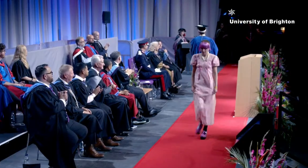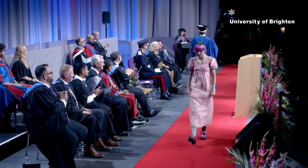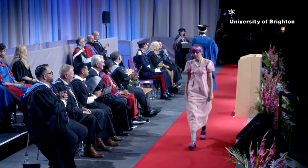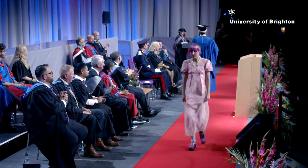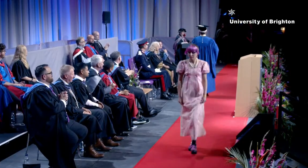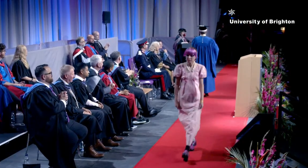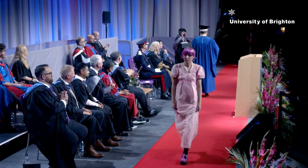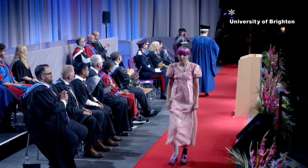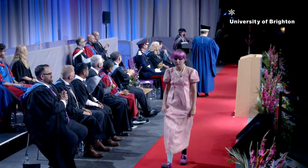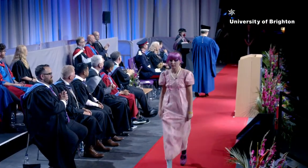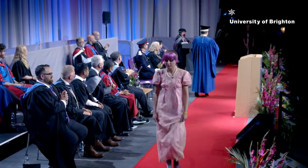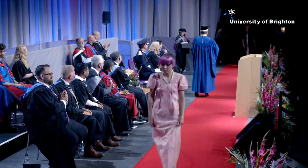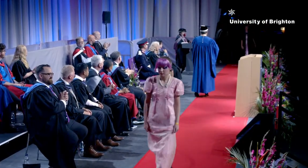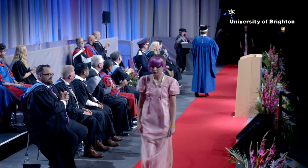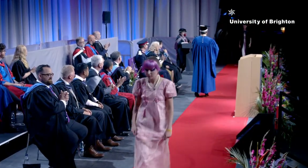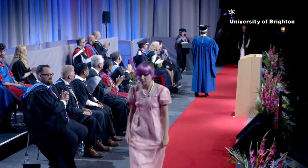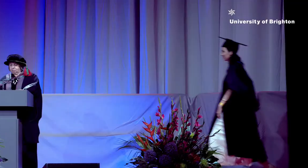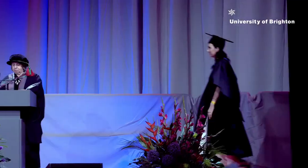Esme Gardner.